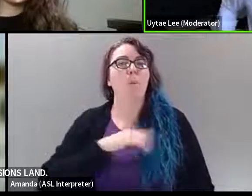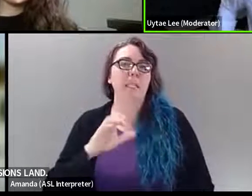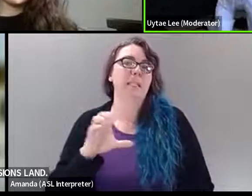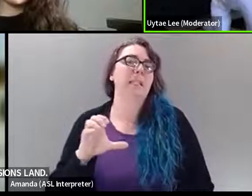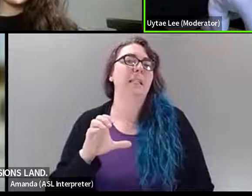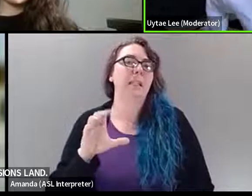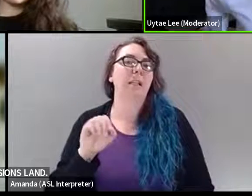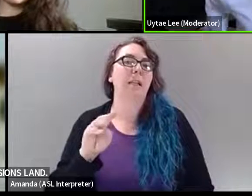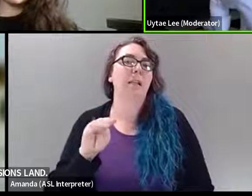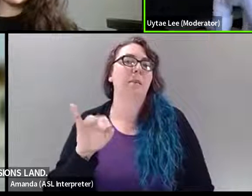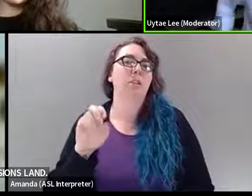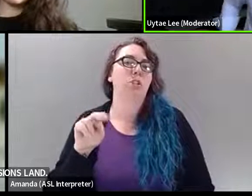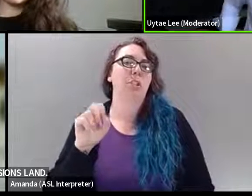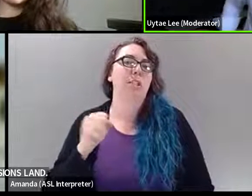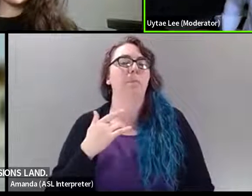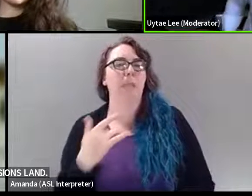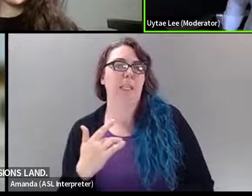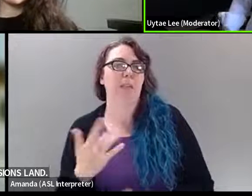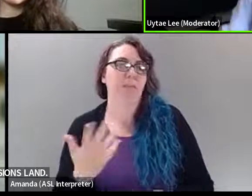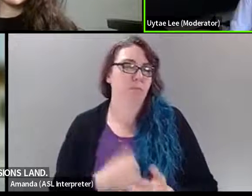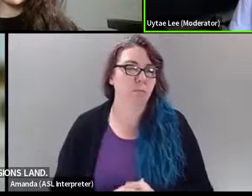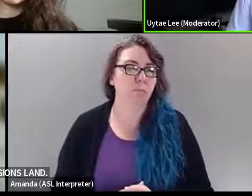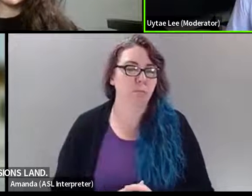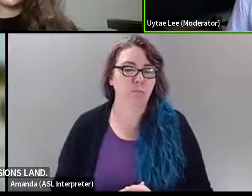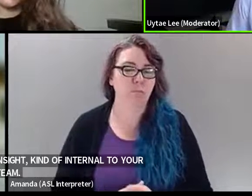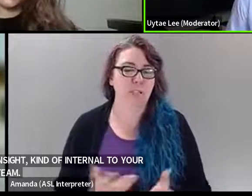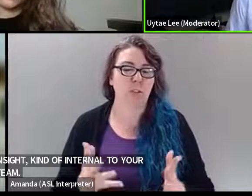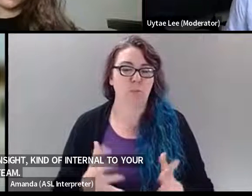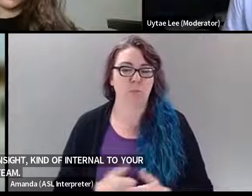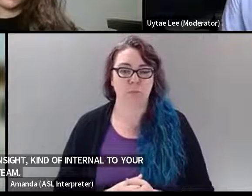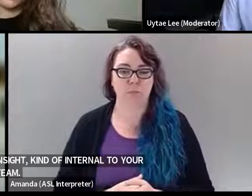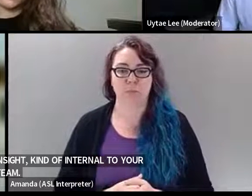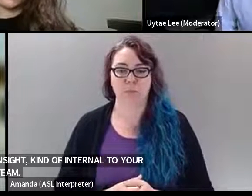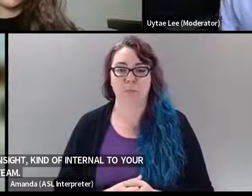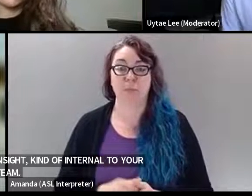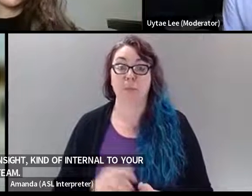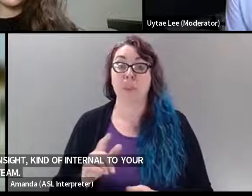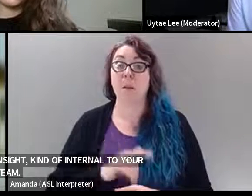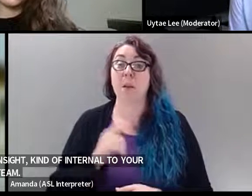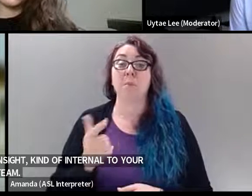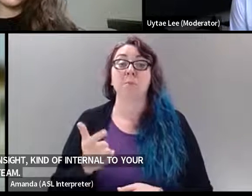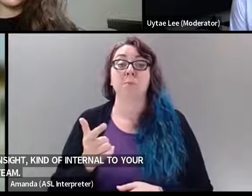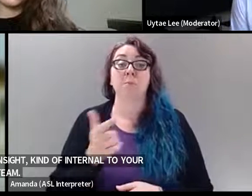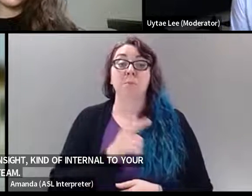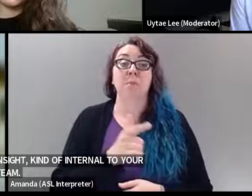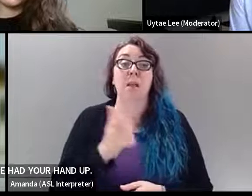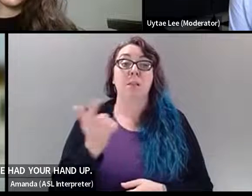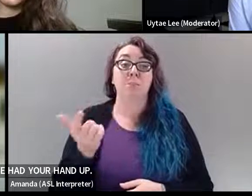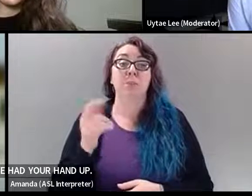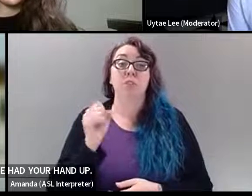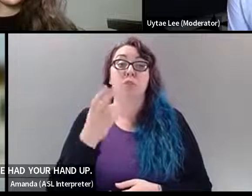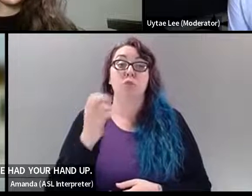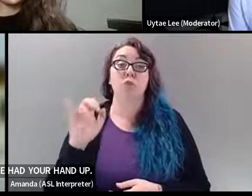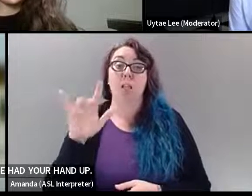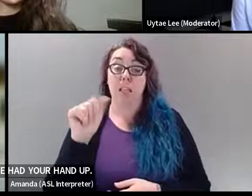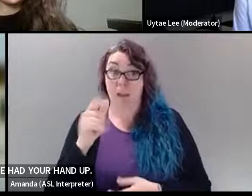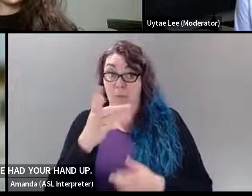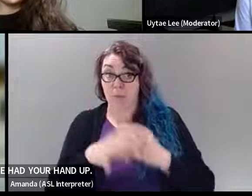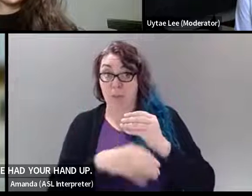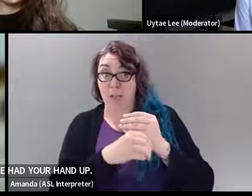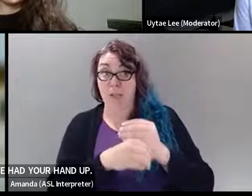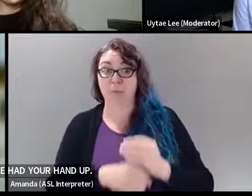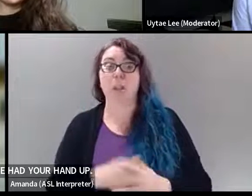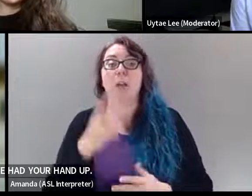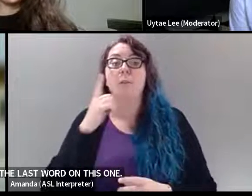maybe I'll let you have the last word on this one. I just want to say for Absolutely Canadian, because it is a small regional fund,